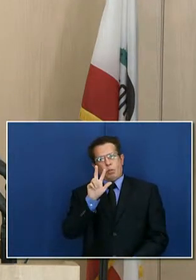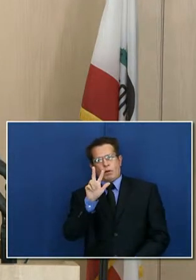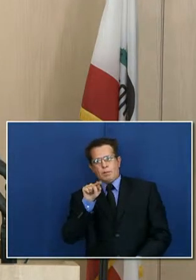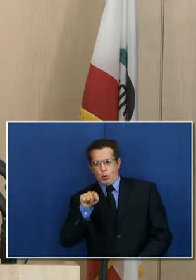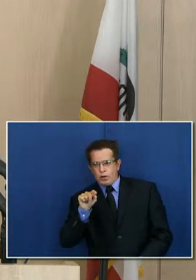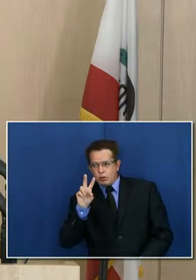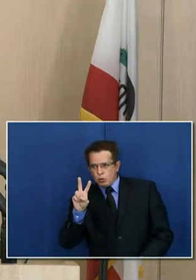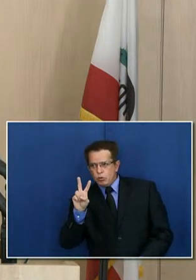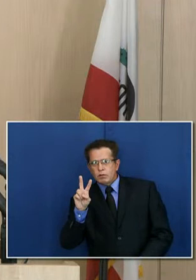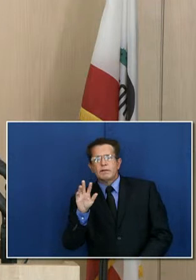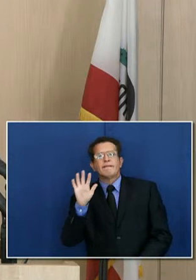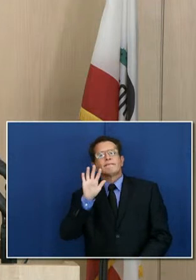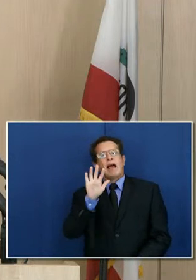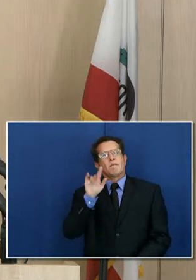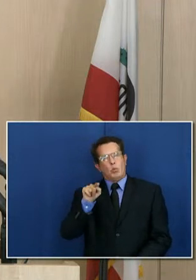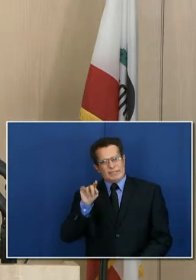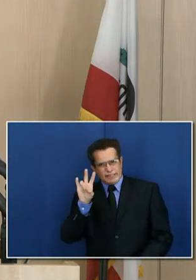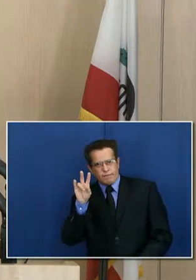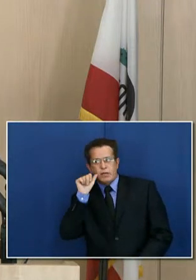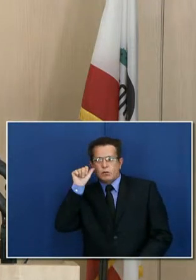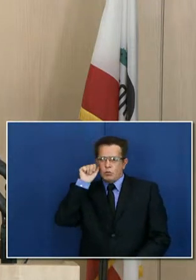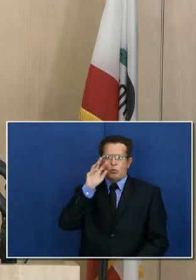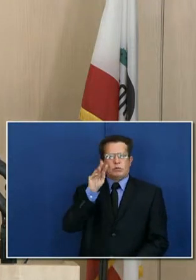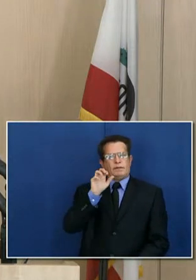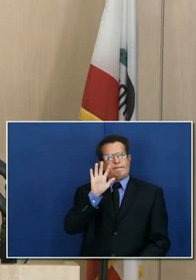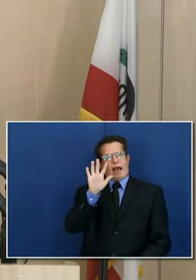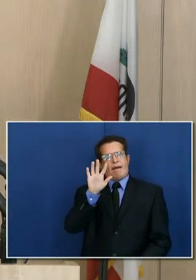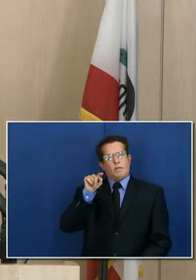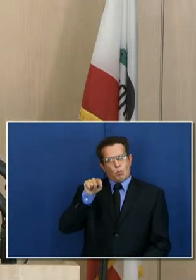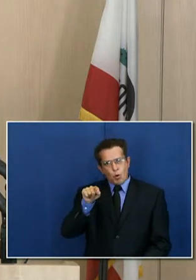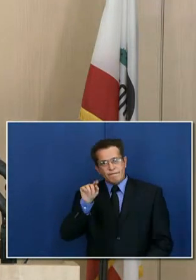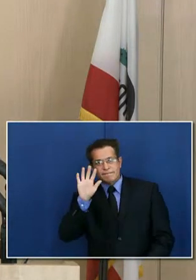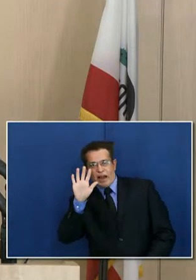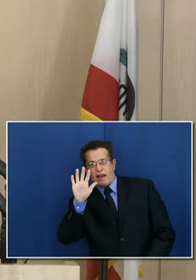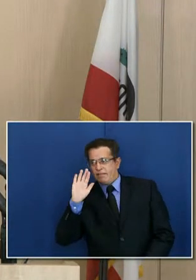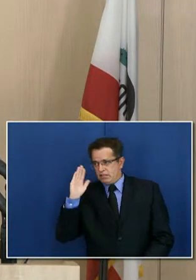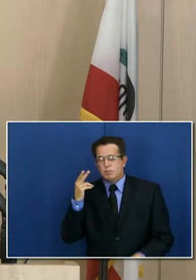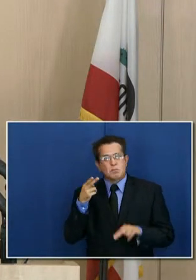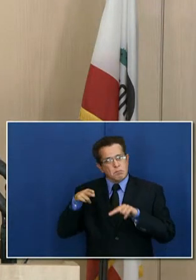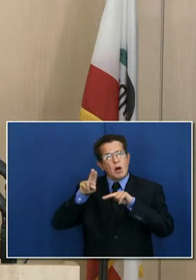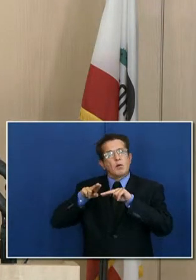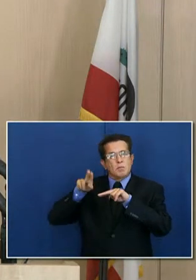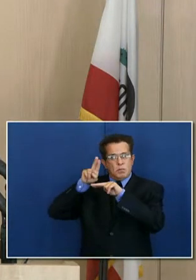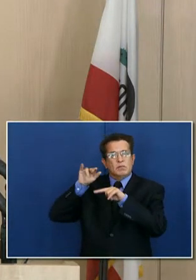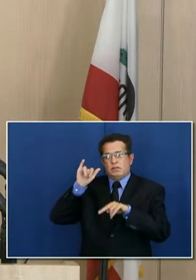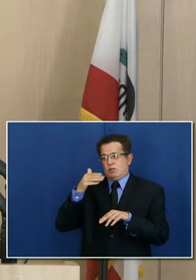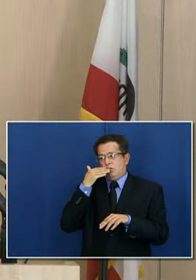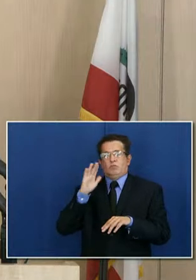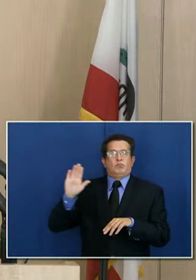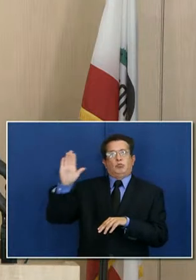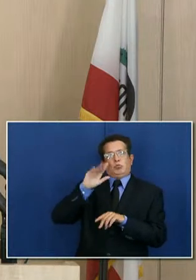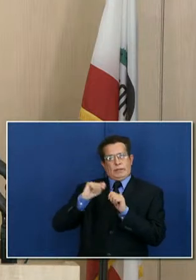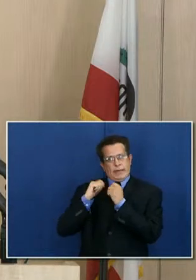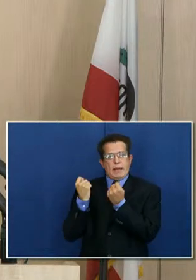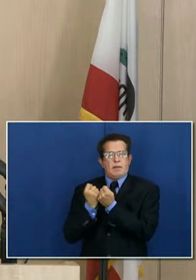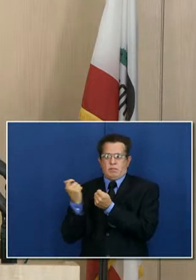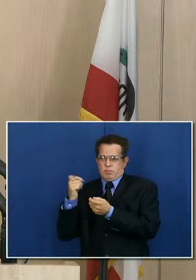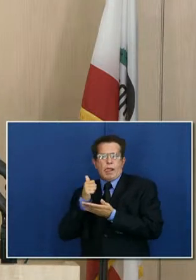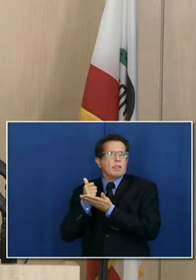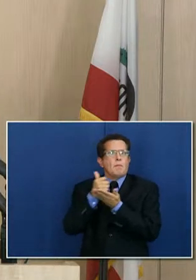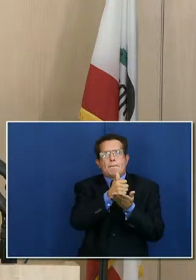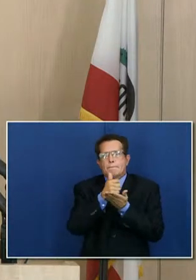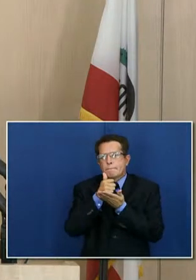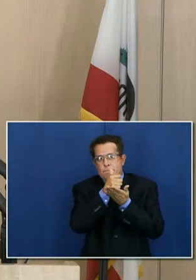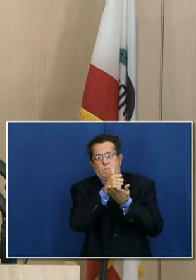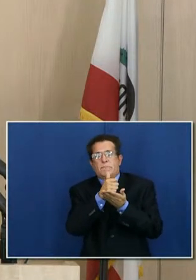6.2, 5.7. Yesterday it was 5.5. And again, that is a testament to a lot of focused and concerted efforts. Dr. Wooten will share some